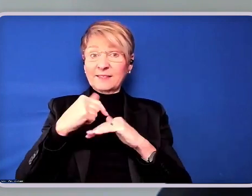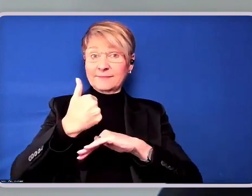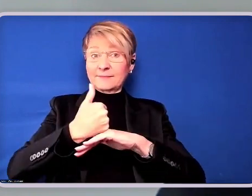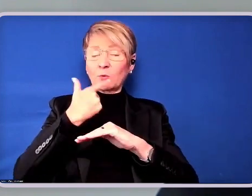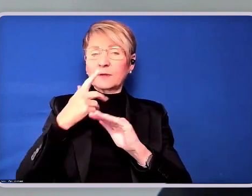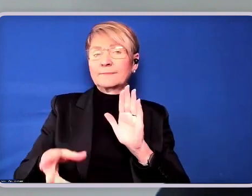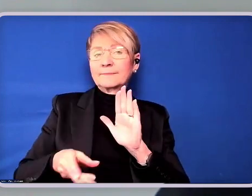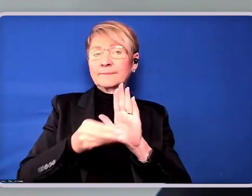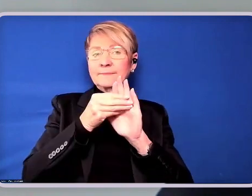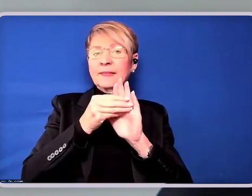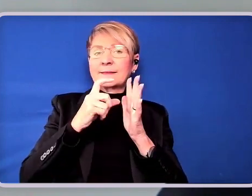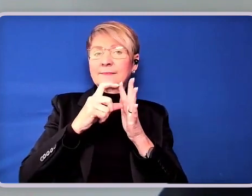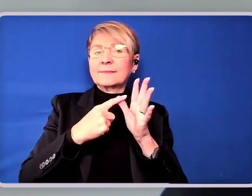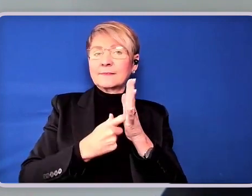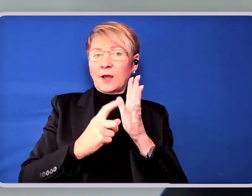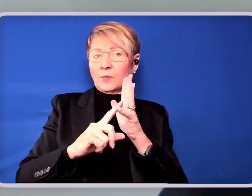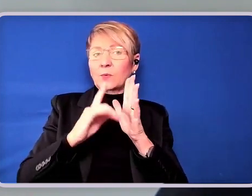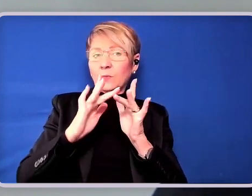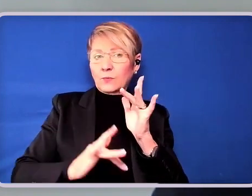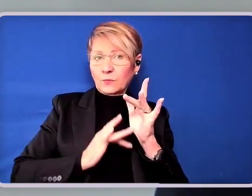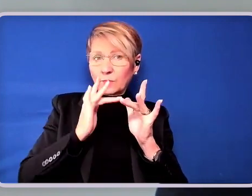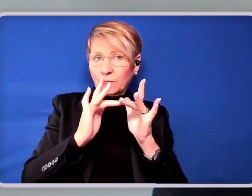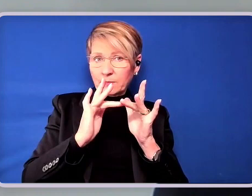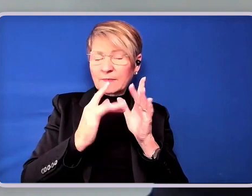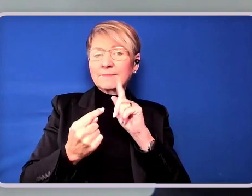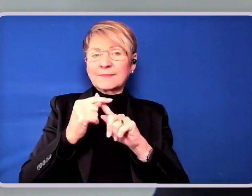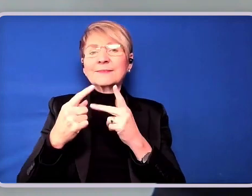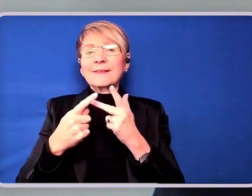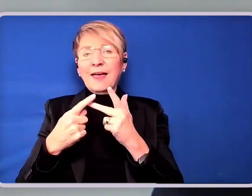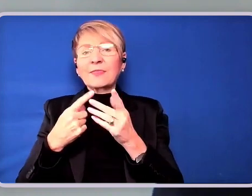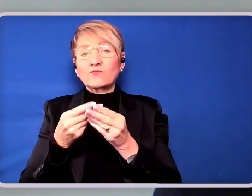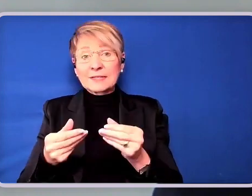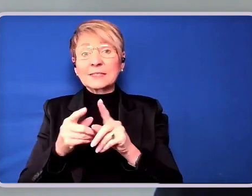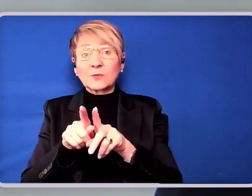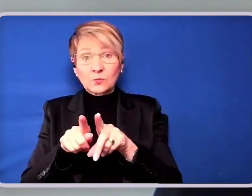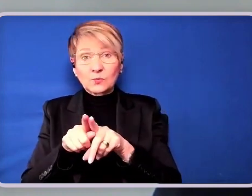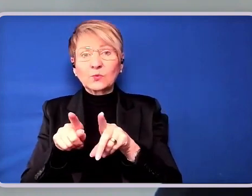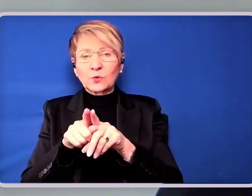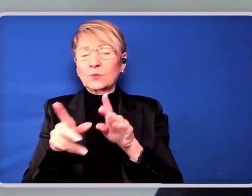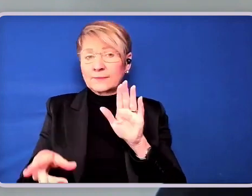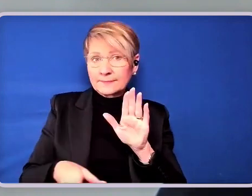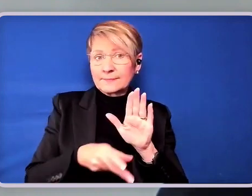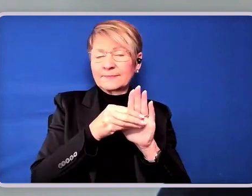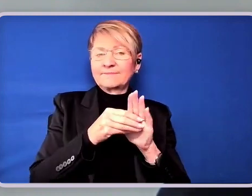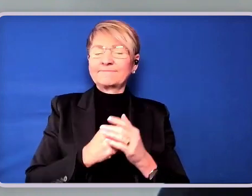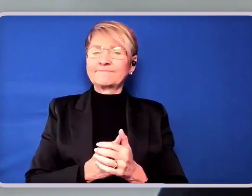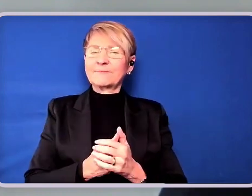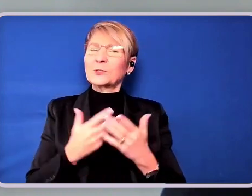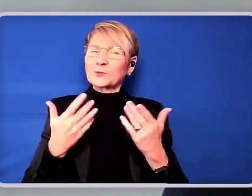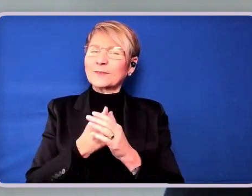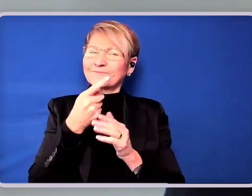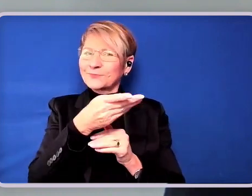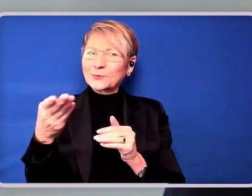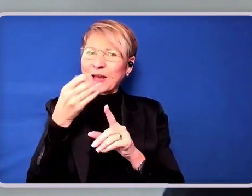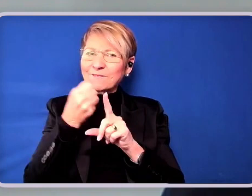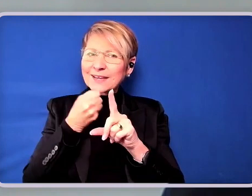other resources that are mentioned today. So as advocates, we often see many people with disabilities face barriers